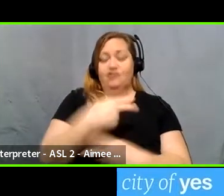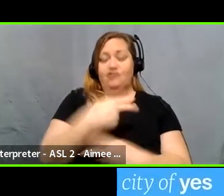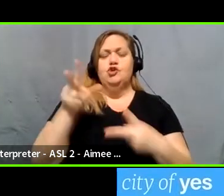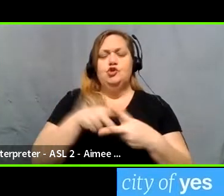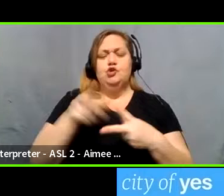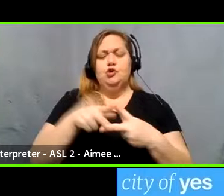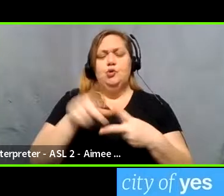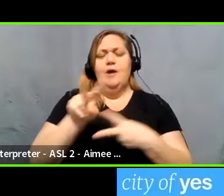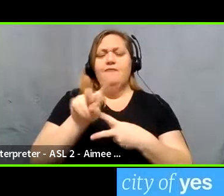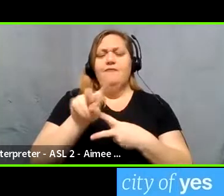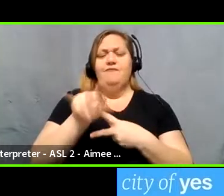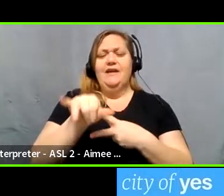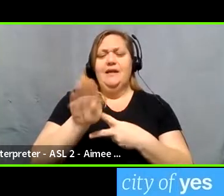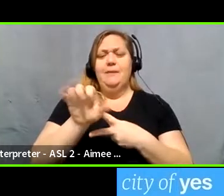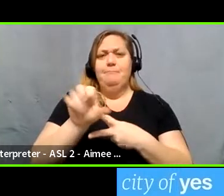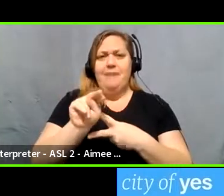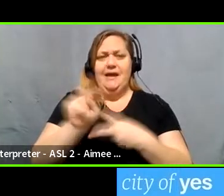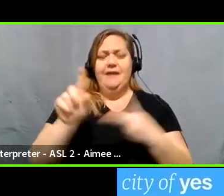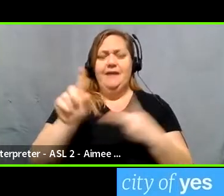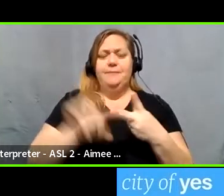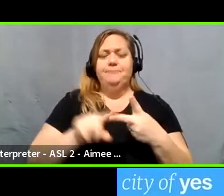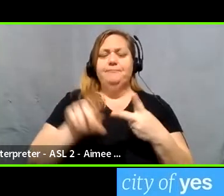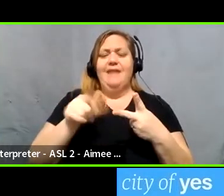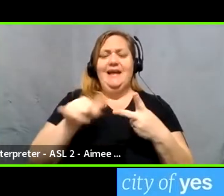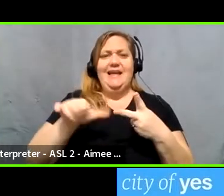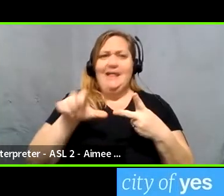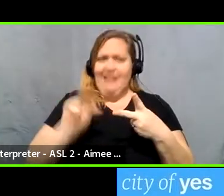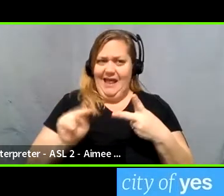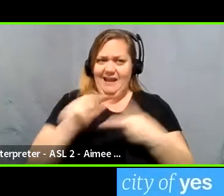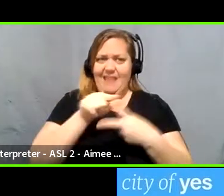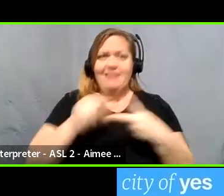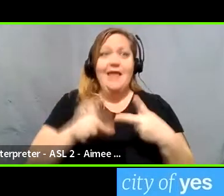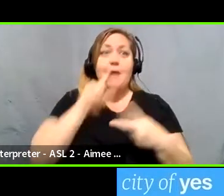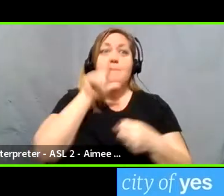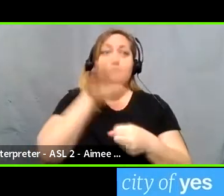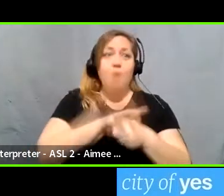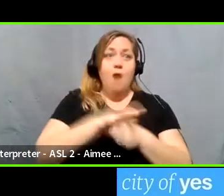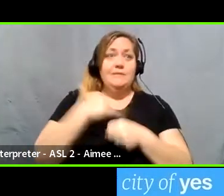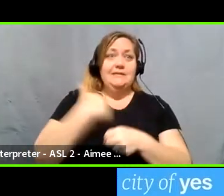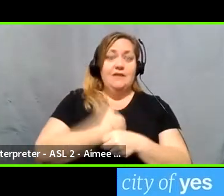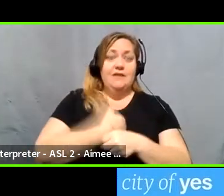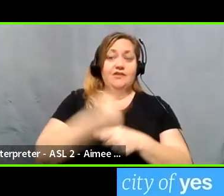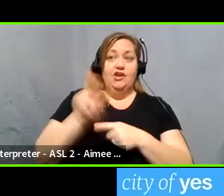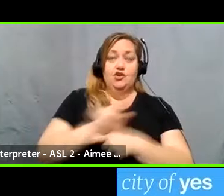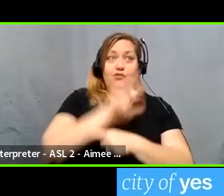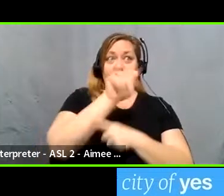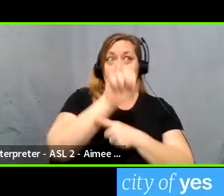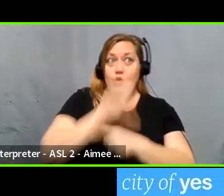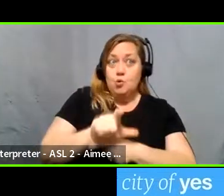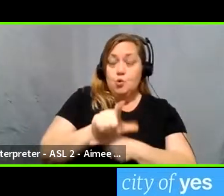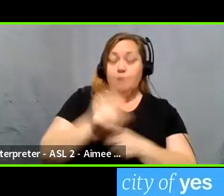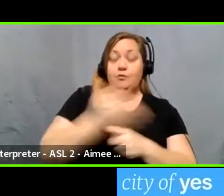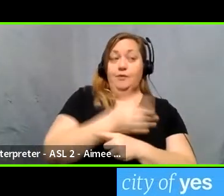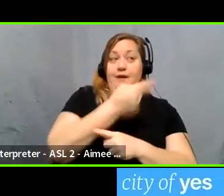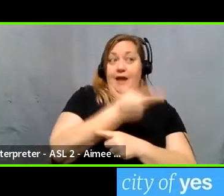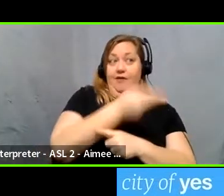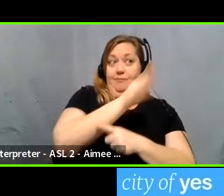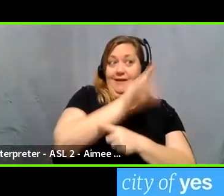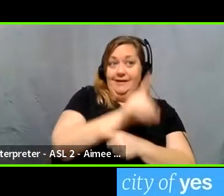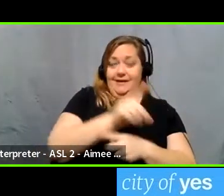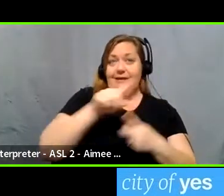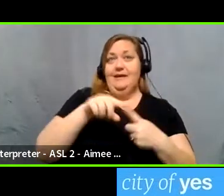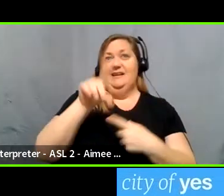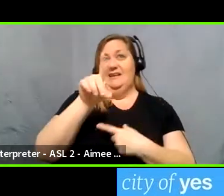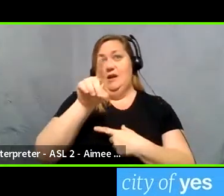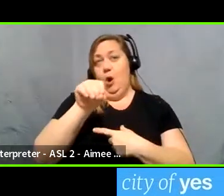promised us that they would use every tool in their toolbox between HPD, the DOB,